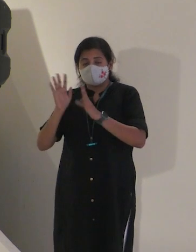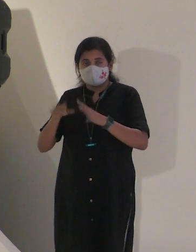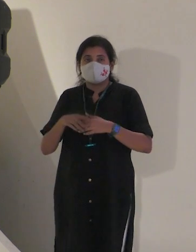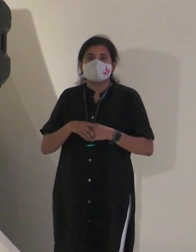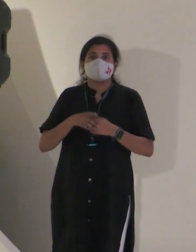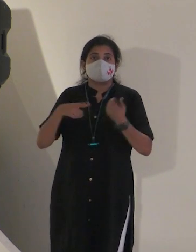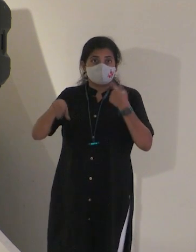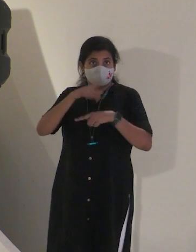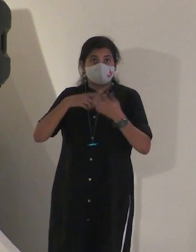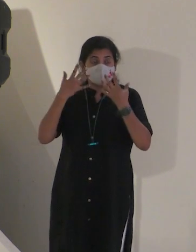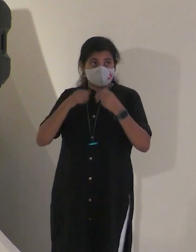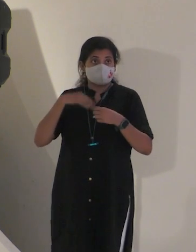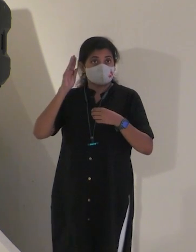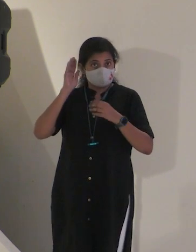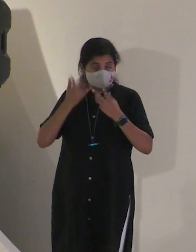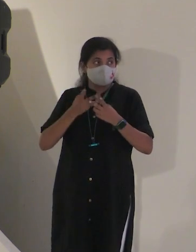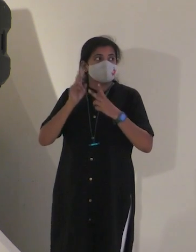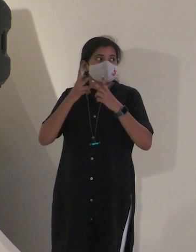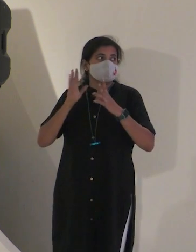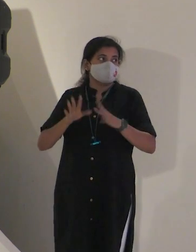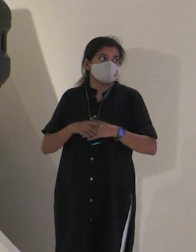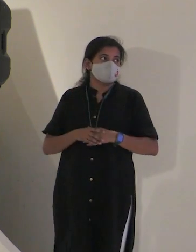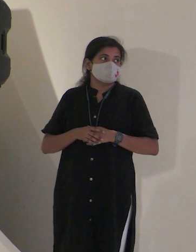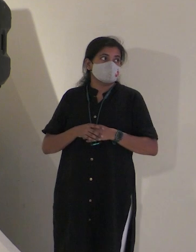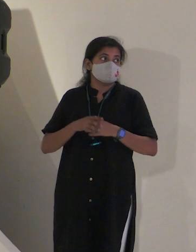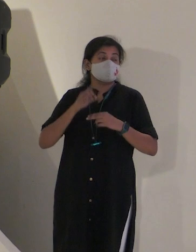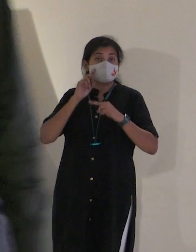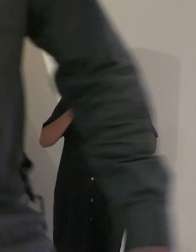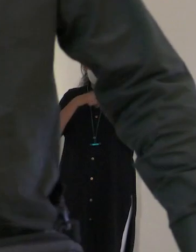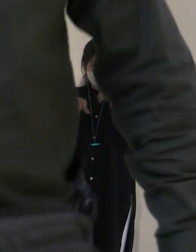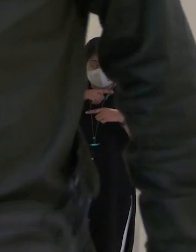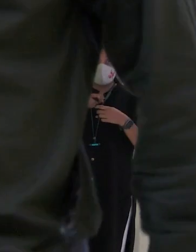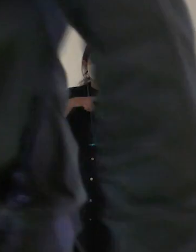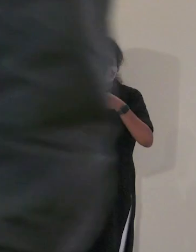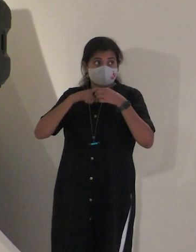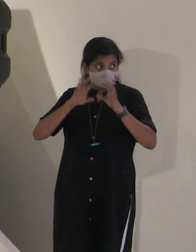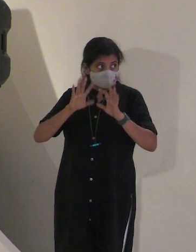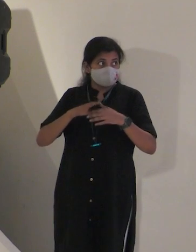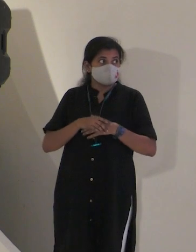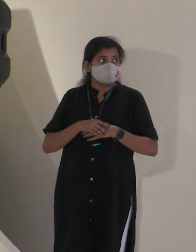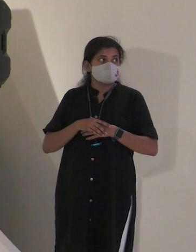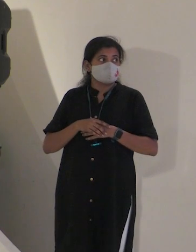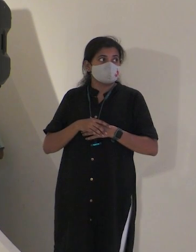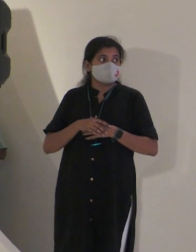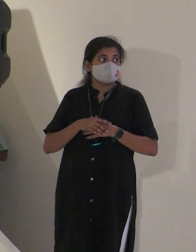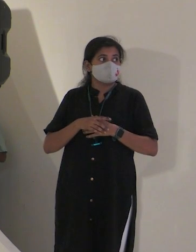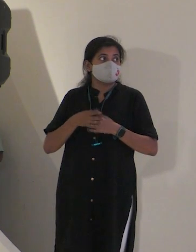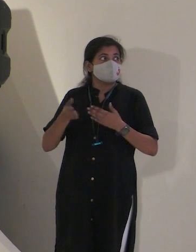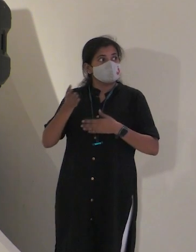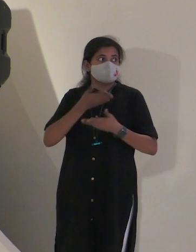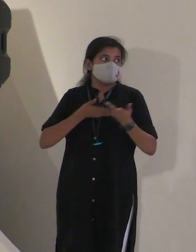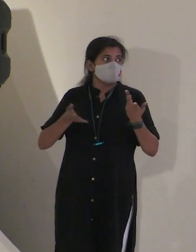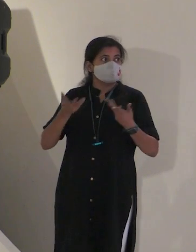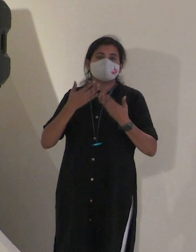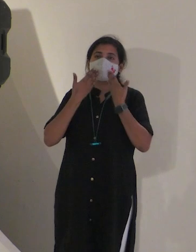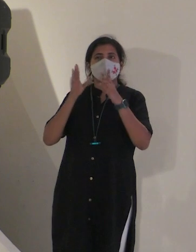have heard from each other for the first time, if you have questions for each other, please use the same moment for doing that, and then we can open it up